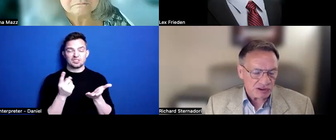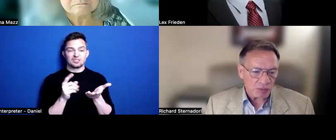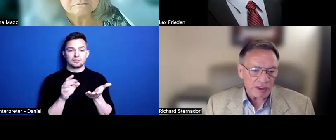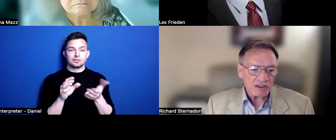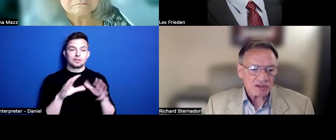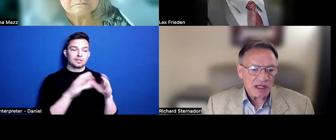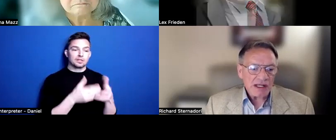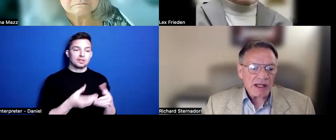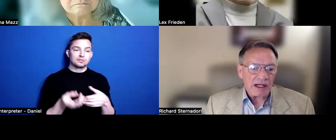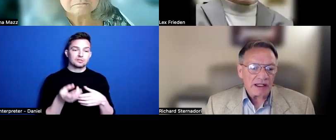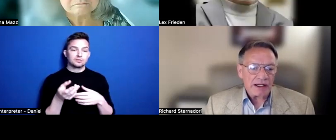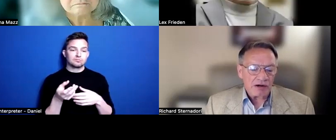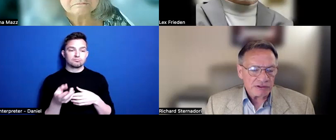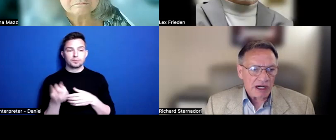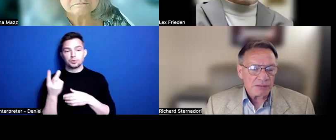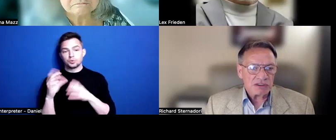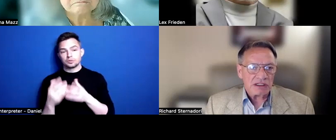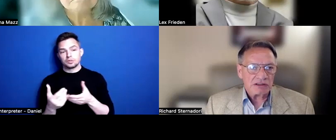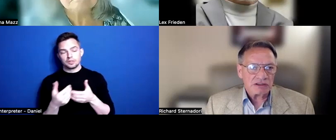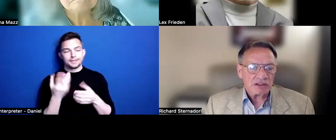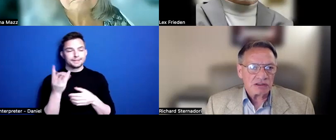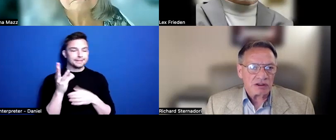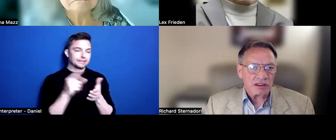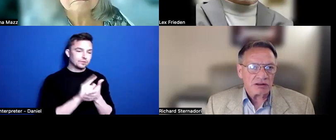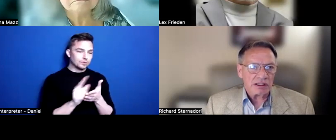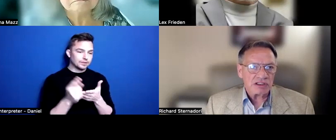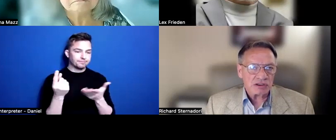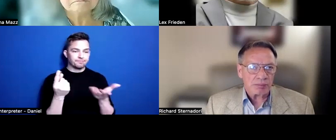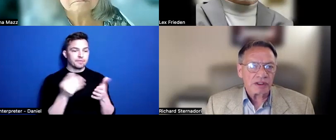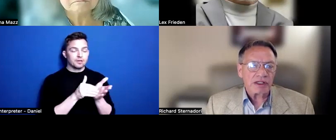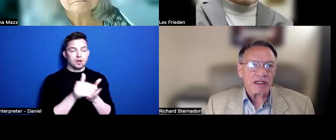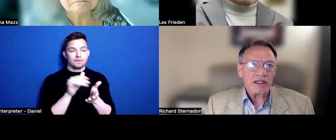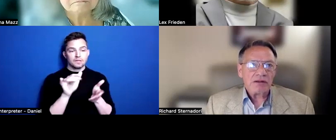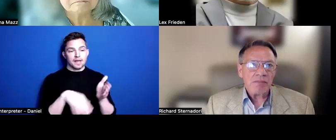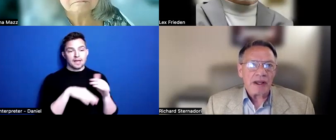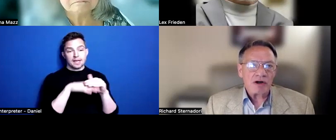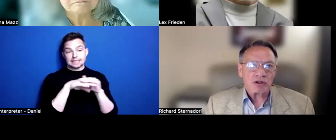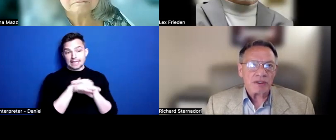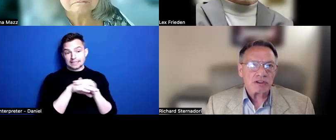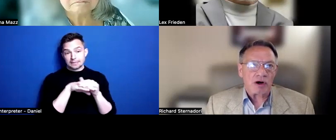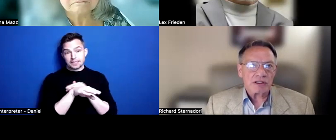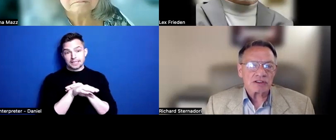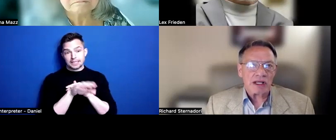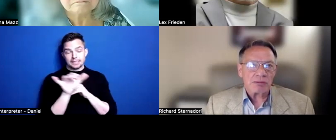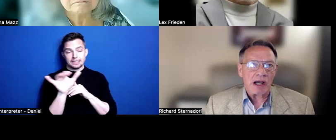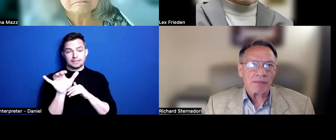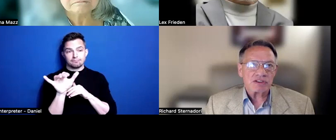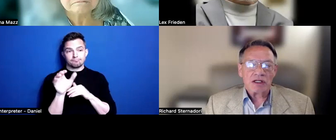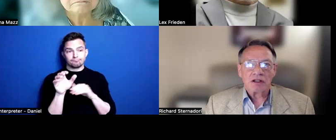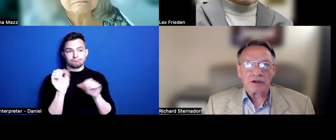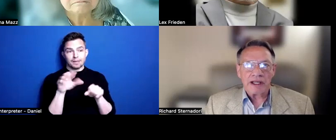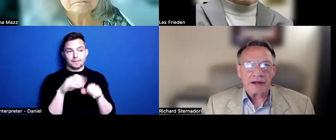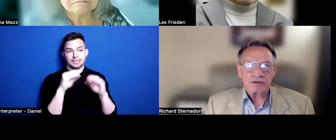of 16 weeks. And oftentimes the accessibility may also be taught at the same time